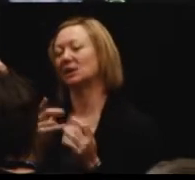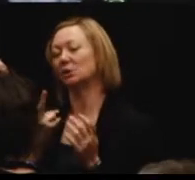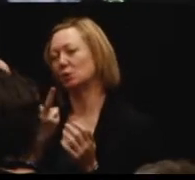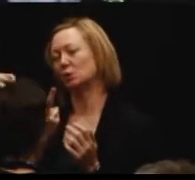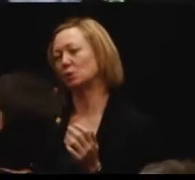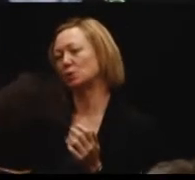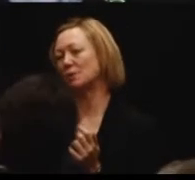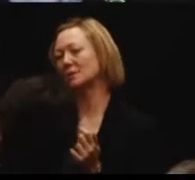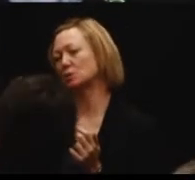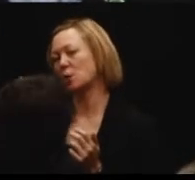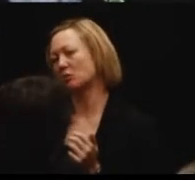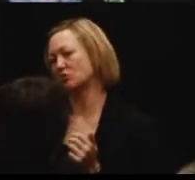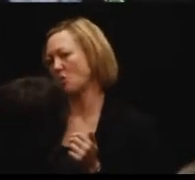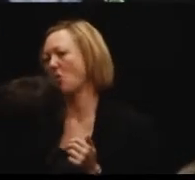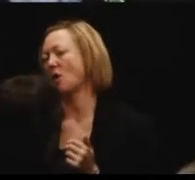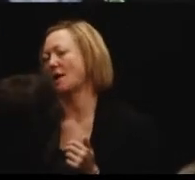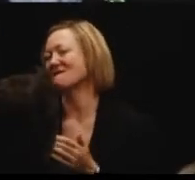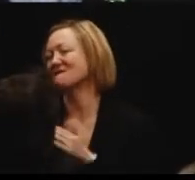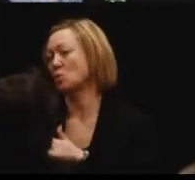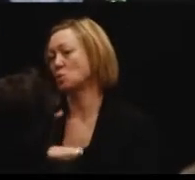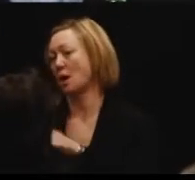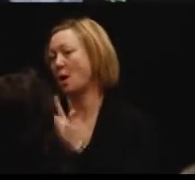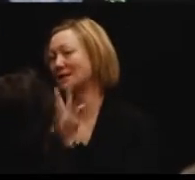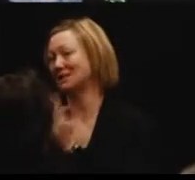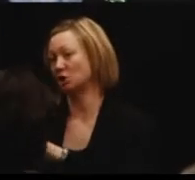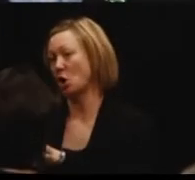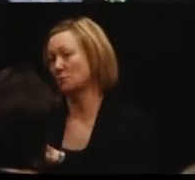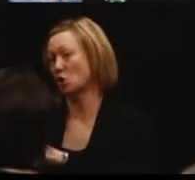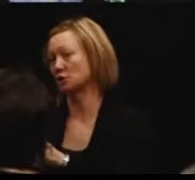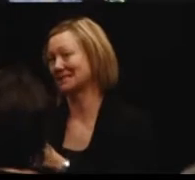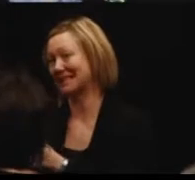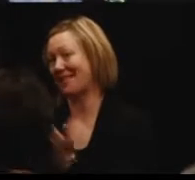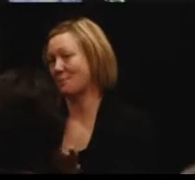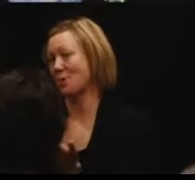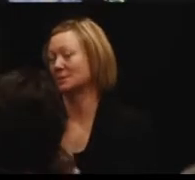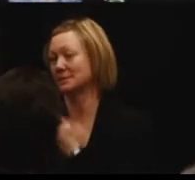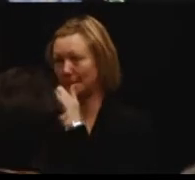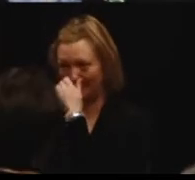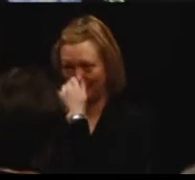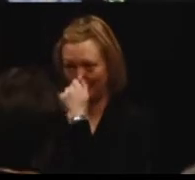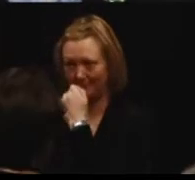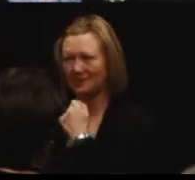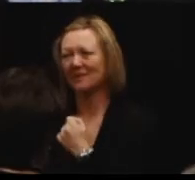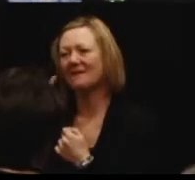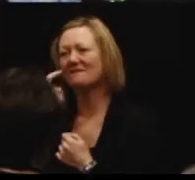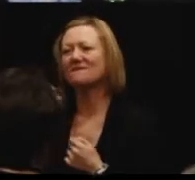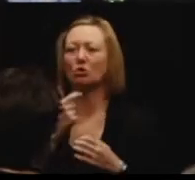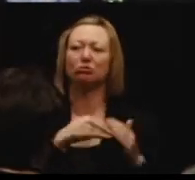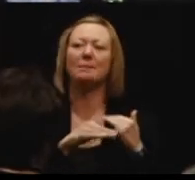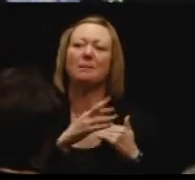2,209 IT jobs, full-time IT. These are full-time IT jobs on Seek at the moment. I found about 1,250 on